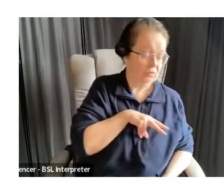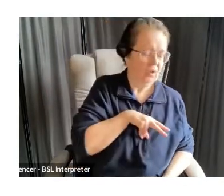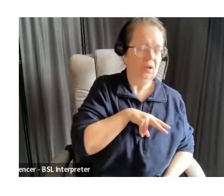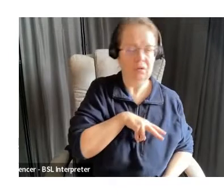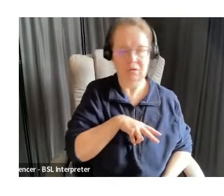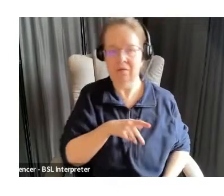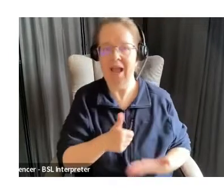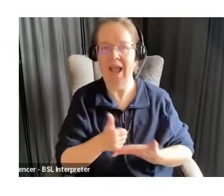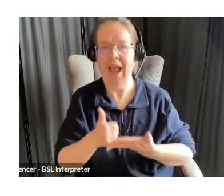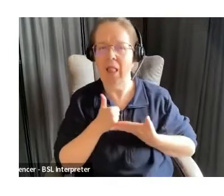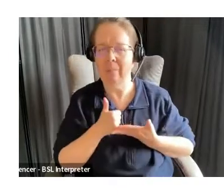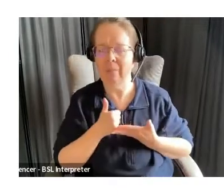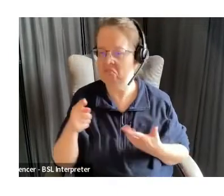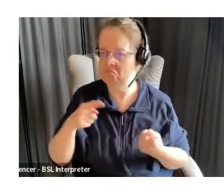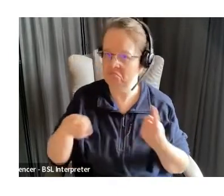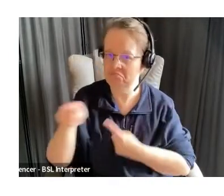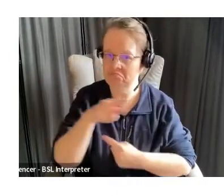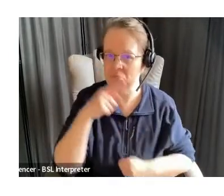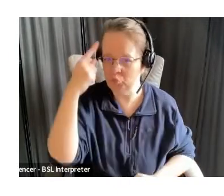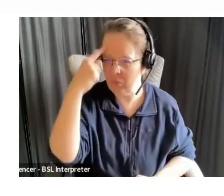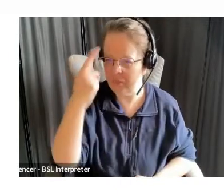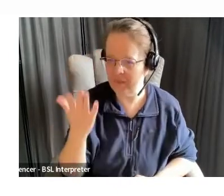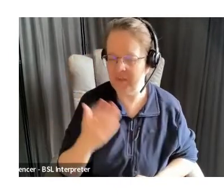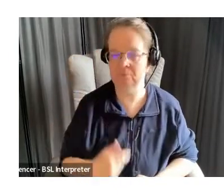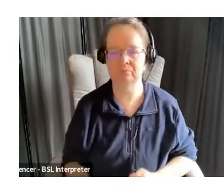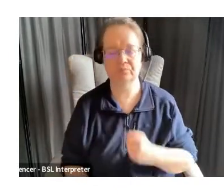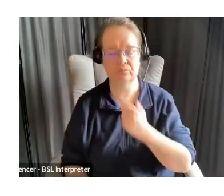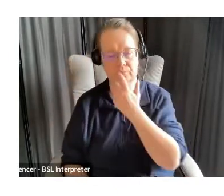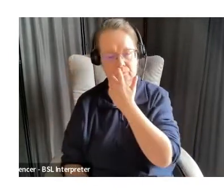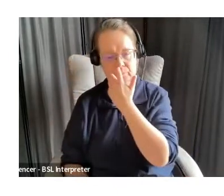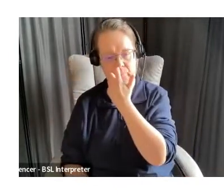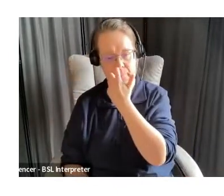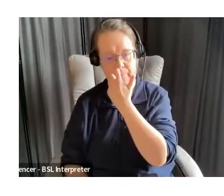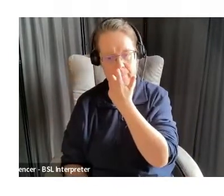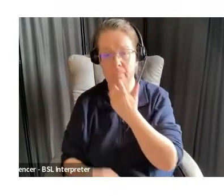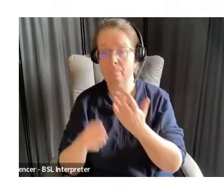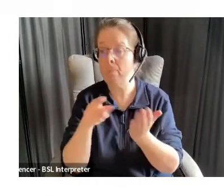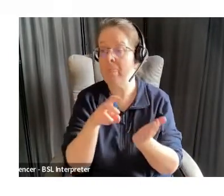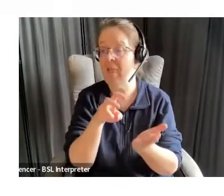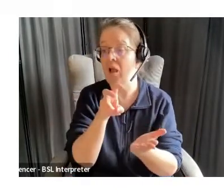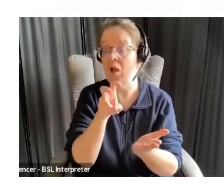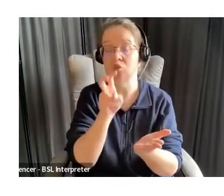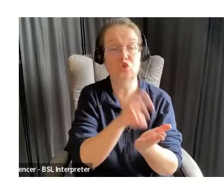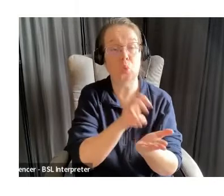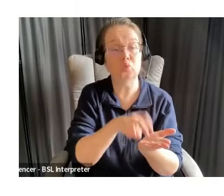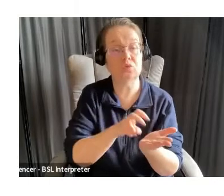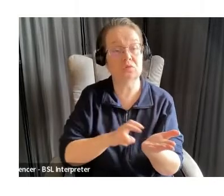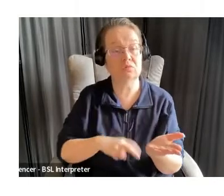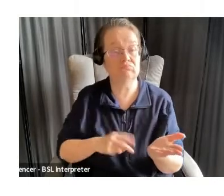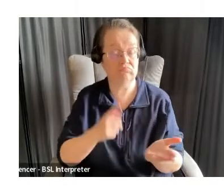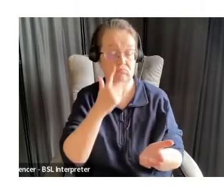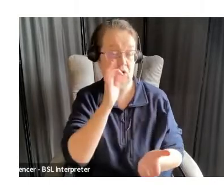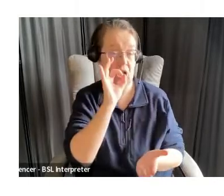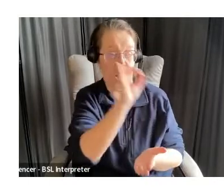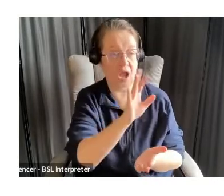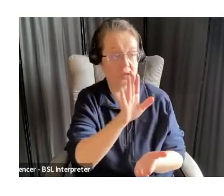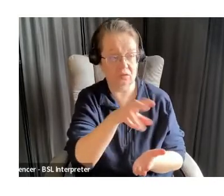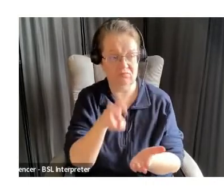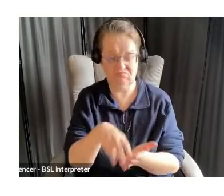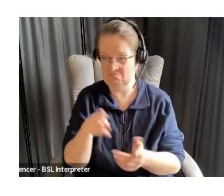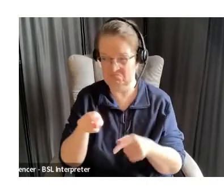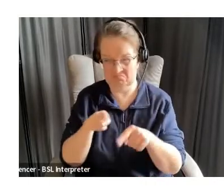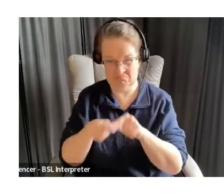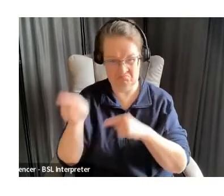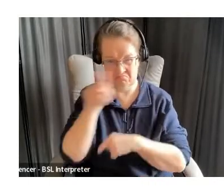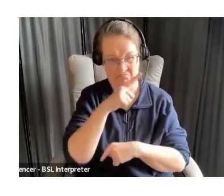helpful. What are your thoughts on that one? Now, ask if you can take notes in the interview. That's quite common. People